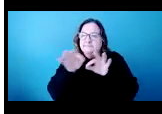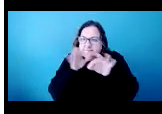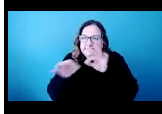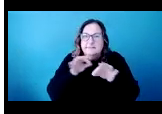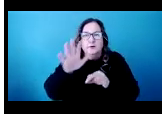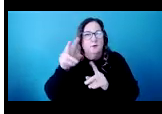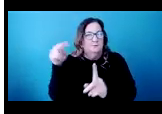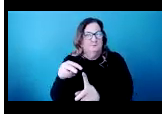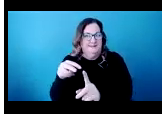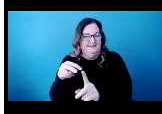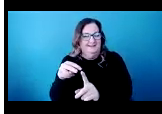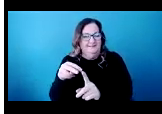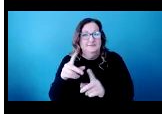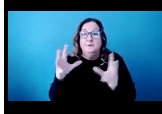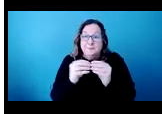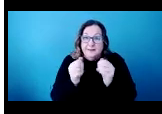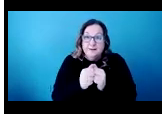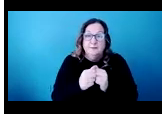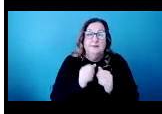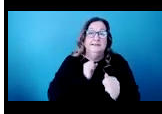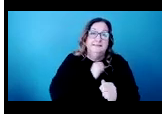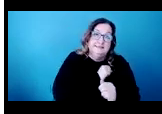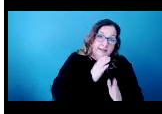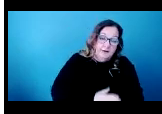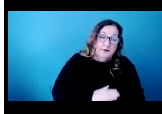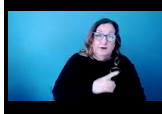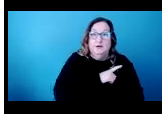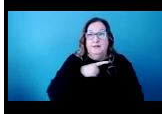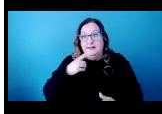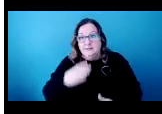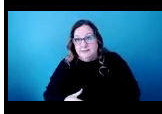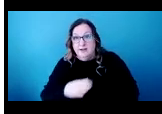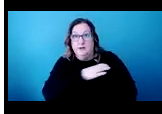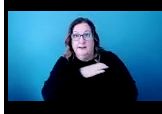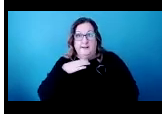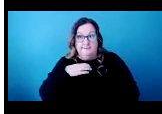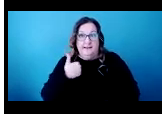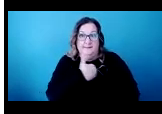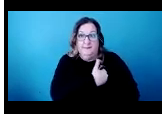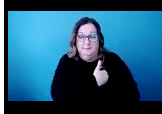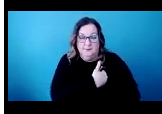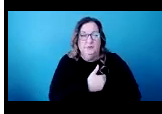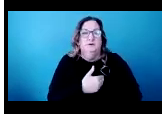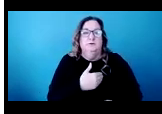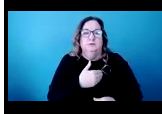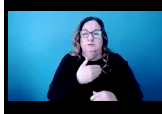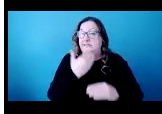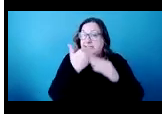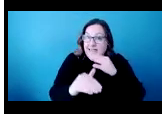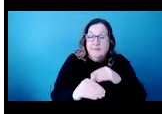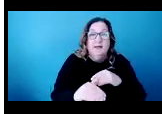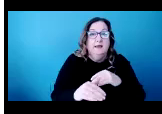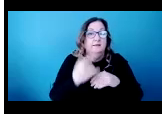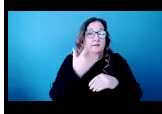meeting with committee members, senators, and representatives will hear your issues either in person, by email, or by